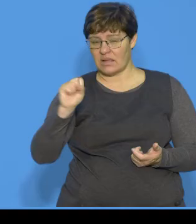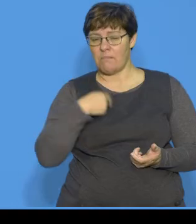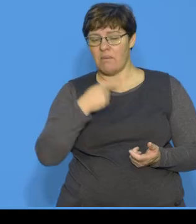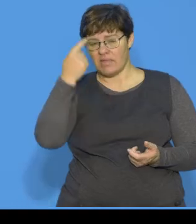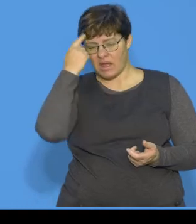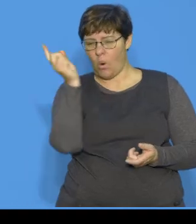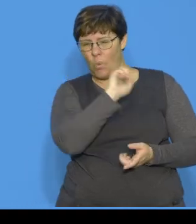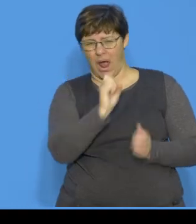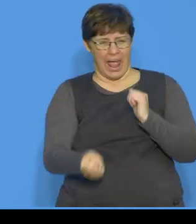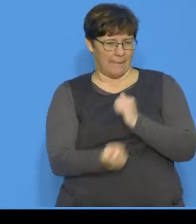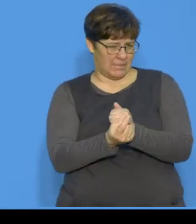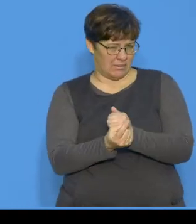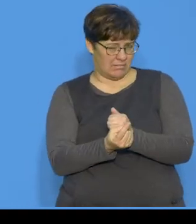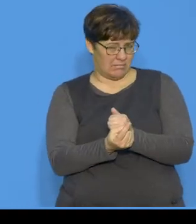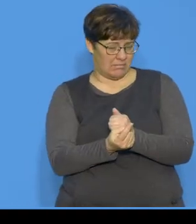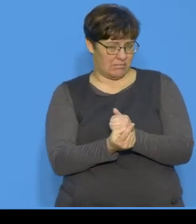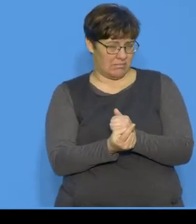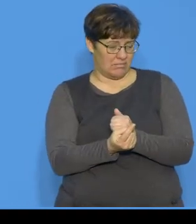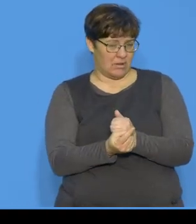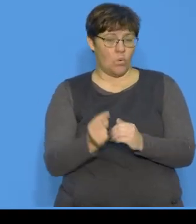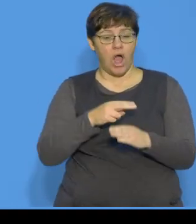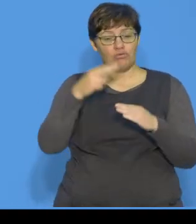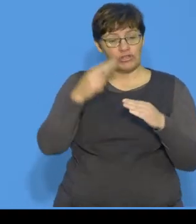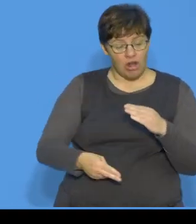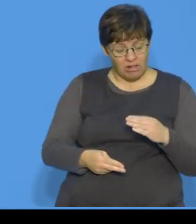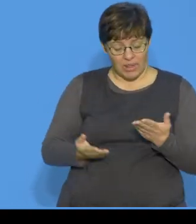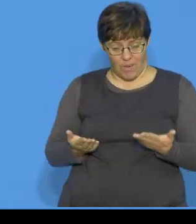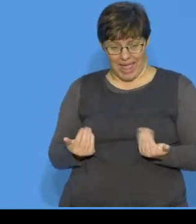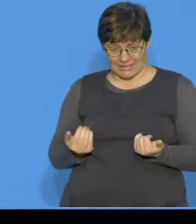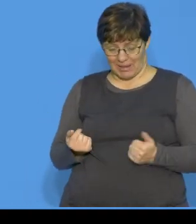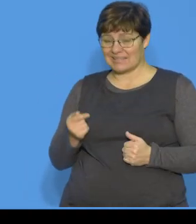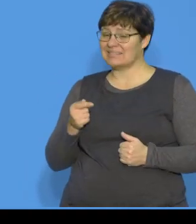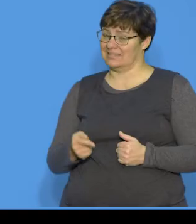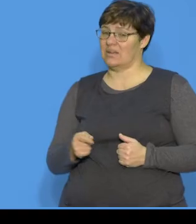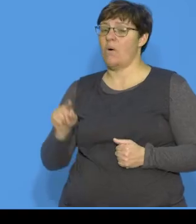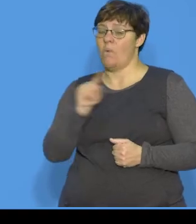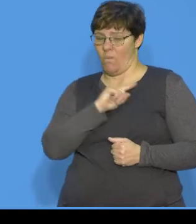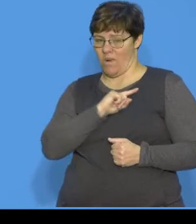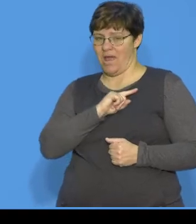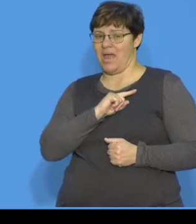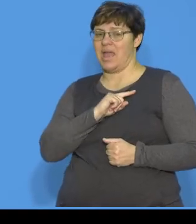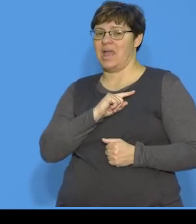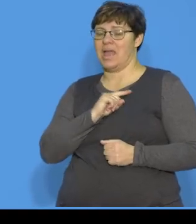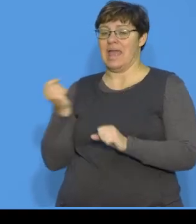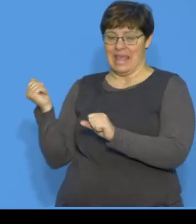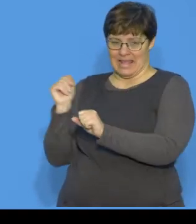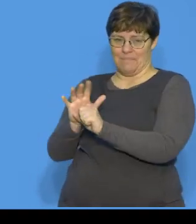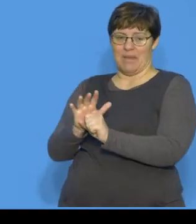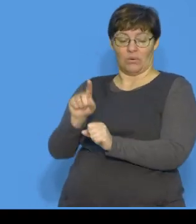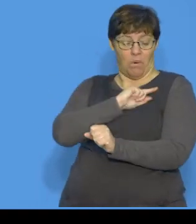certain results that we need to expect. These are consequences that we